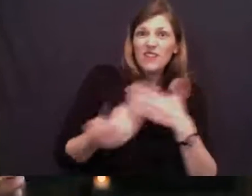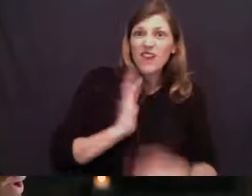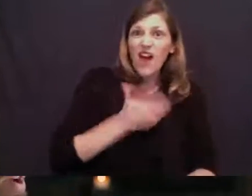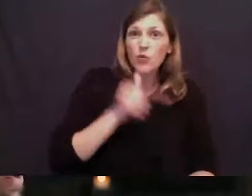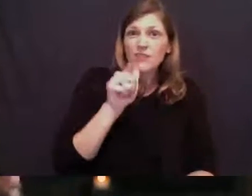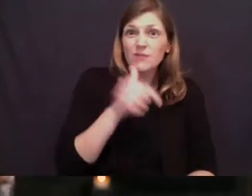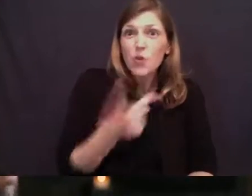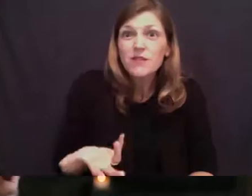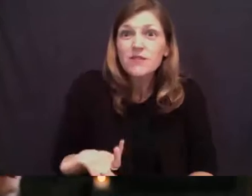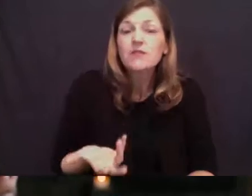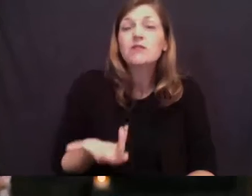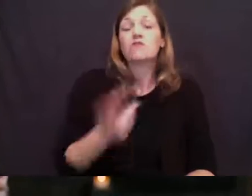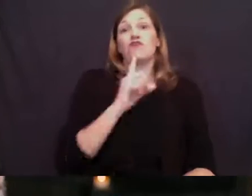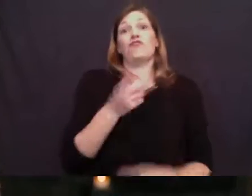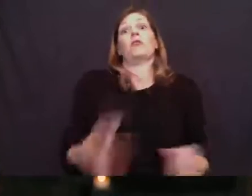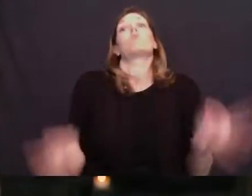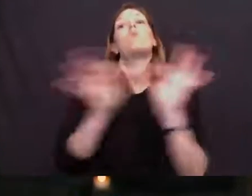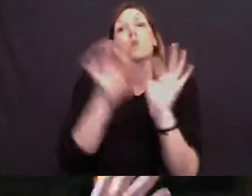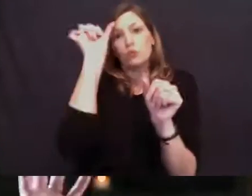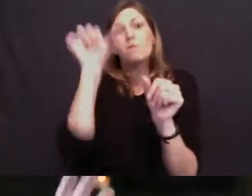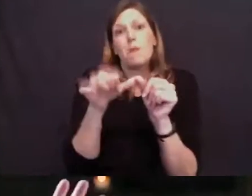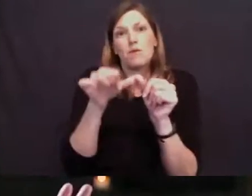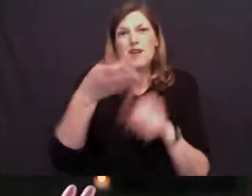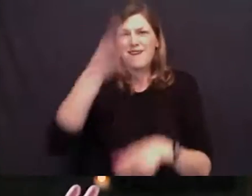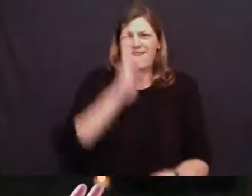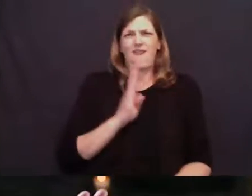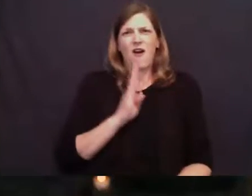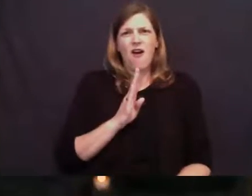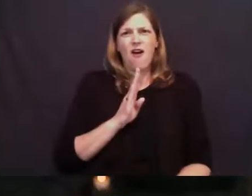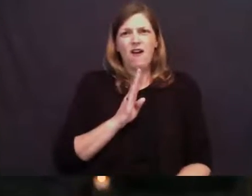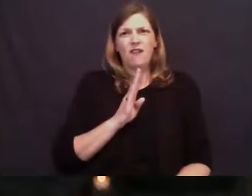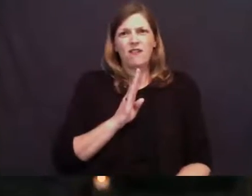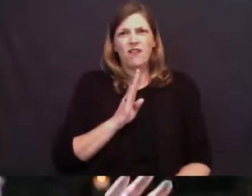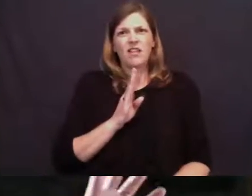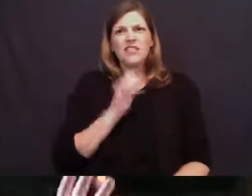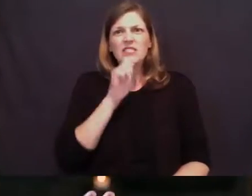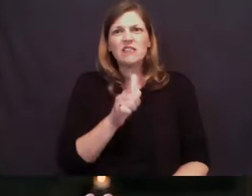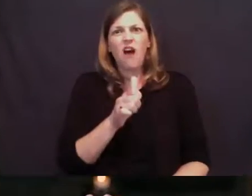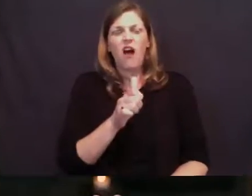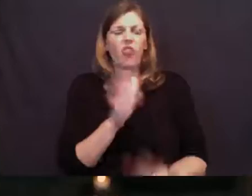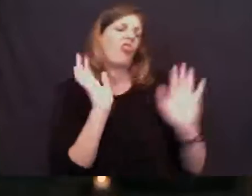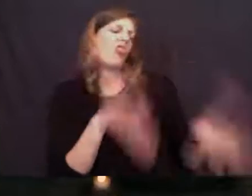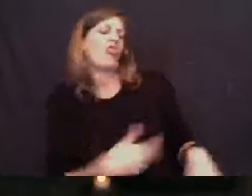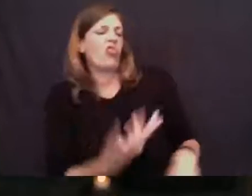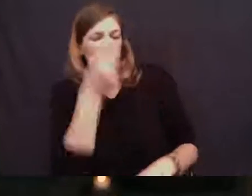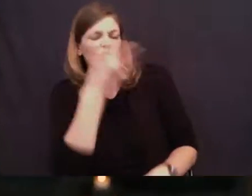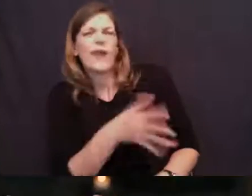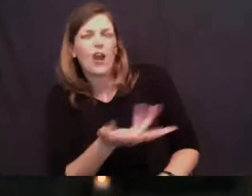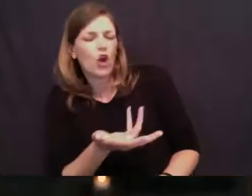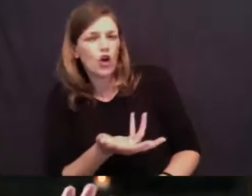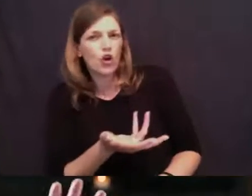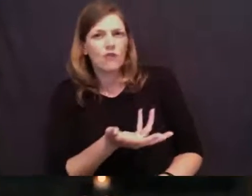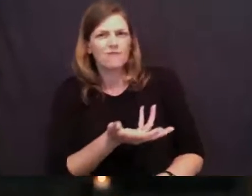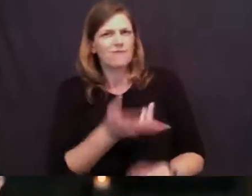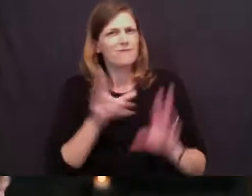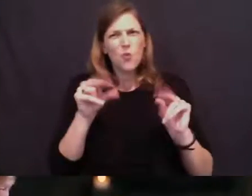it's important for us to remember this, that God isn't indifferent to the suffering. He's not indifferent to the confusion. He's not indifferent